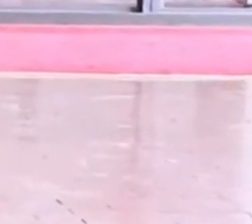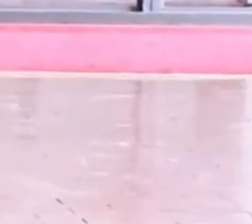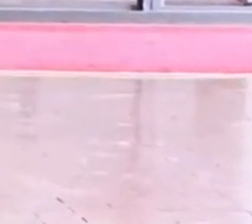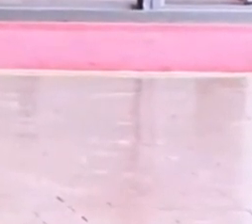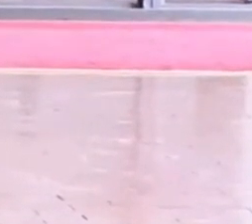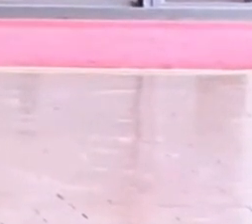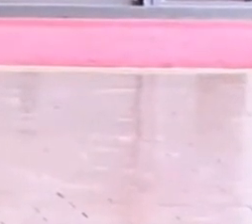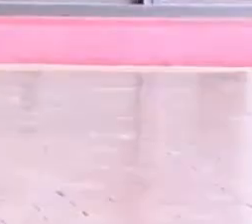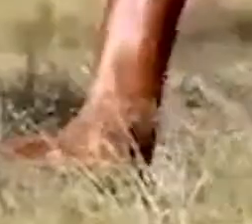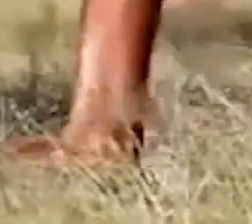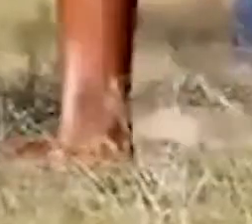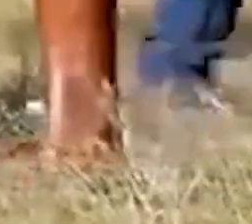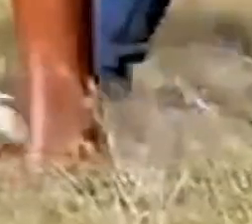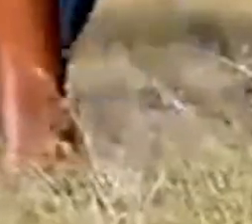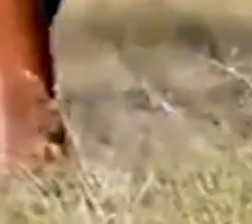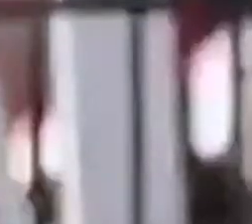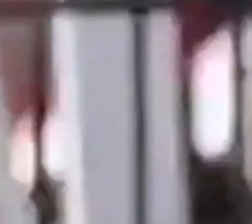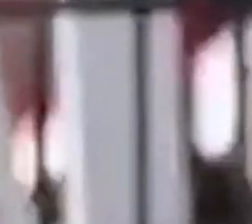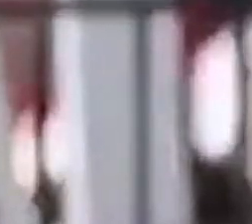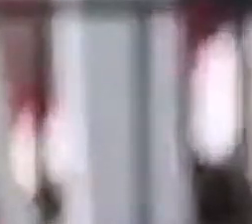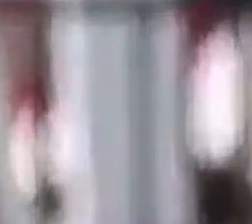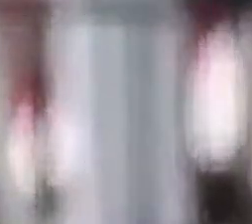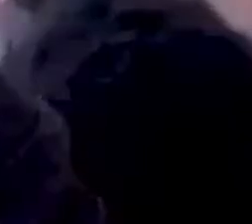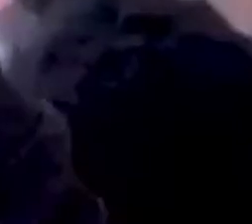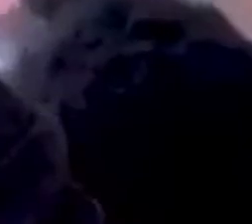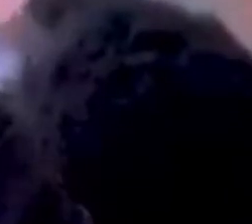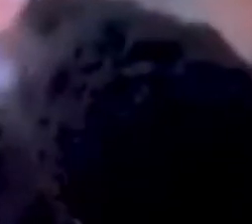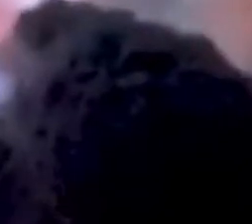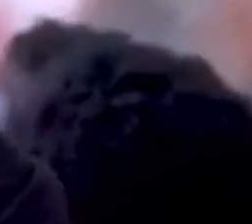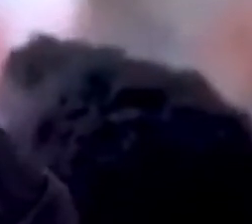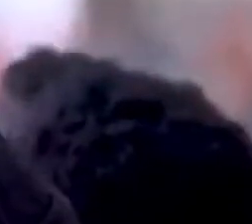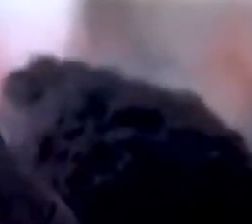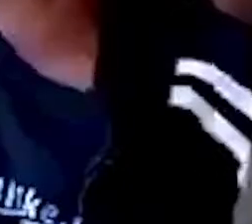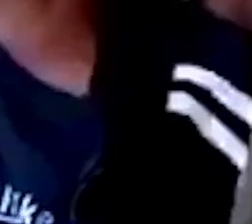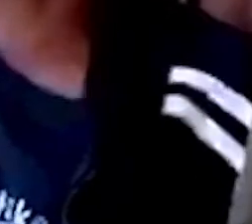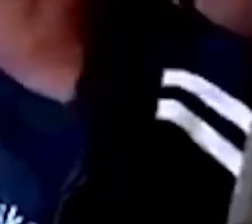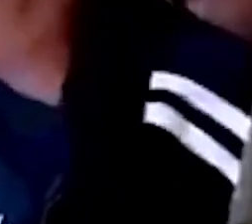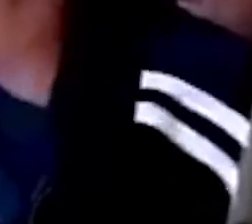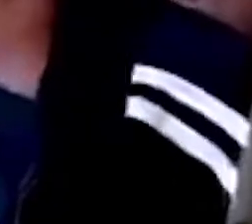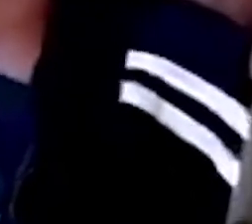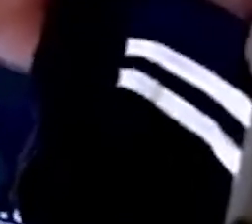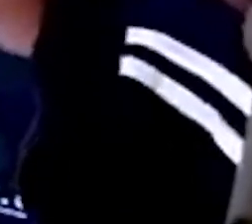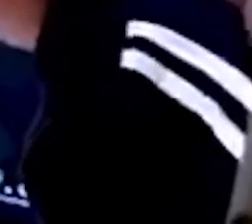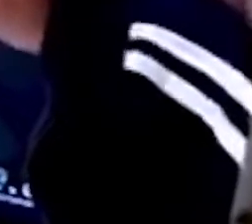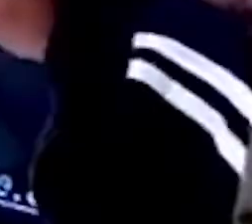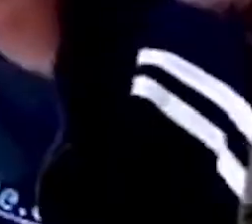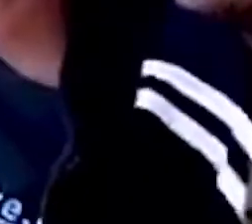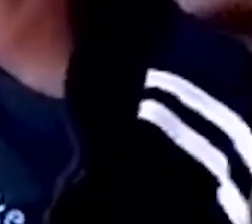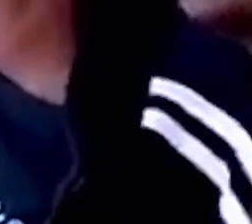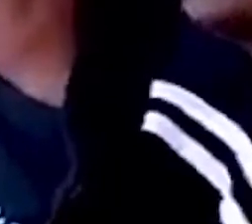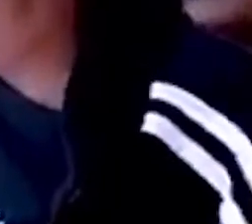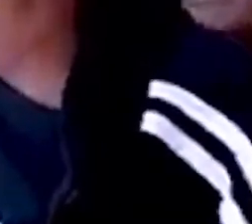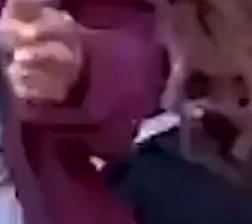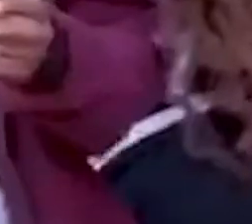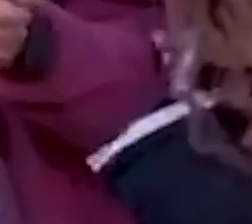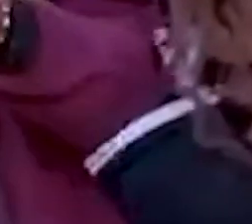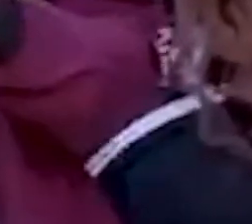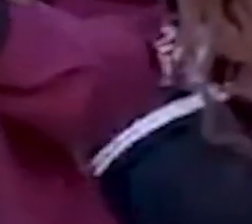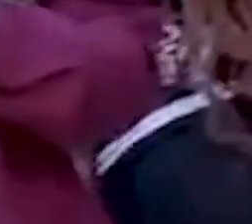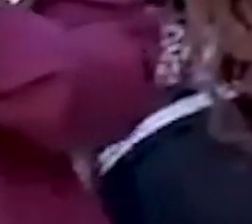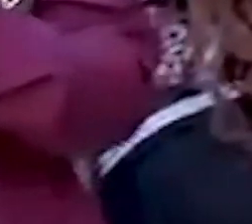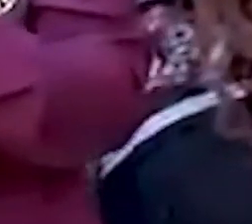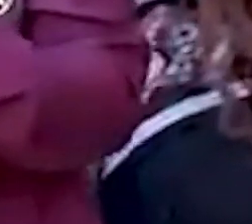Je, uko tayari? Bicho hoye! Baringo hoye! Nakuru hoye!